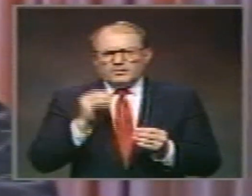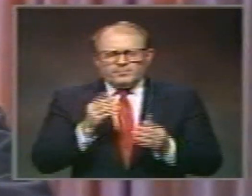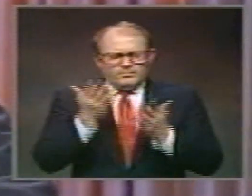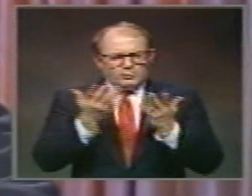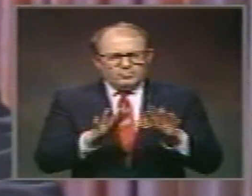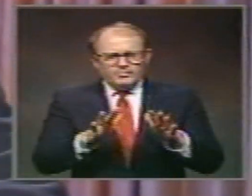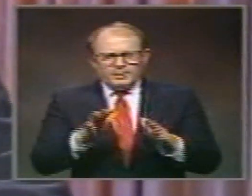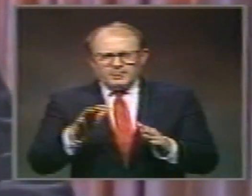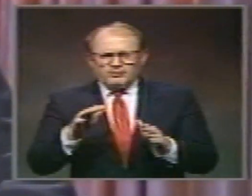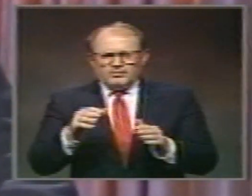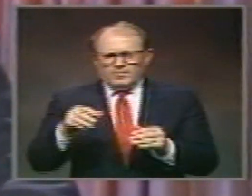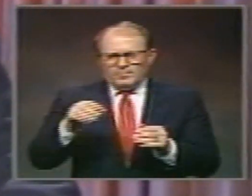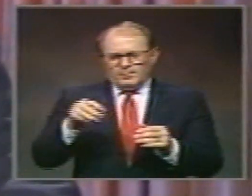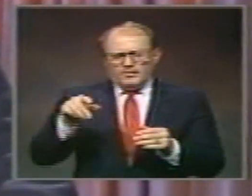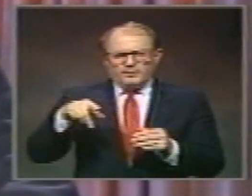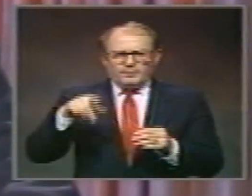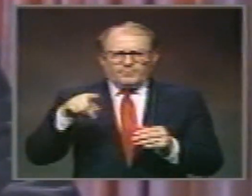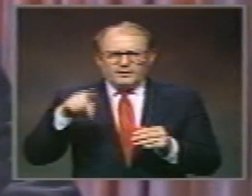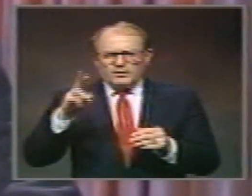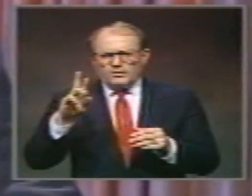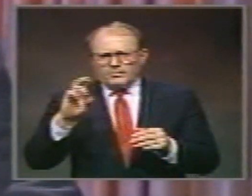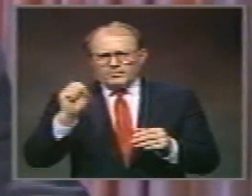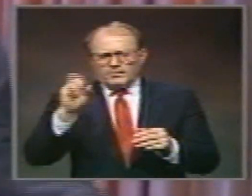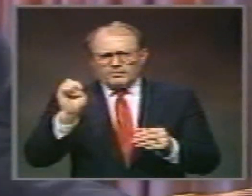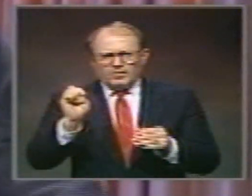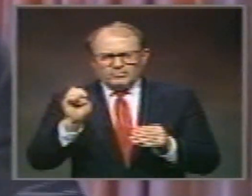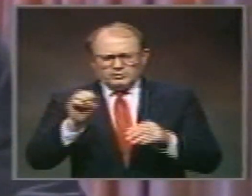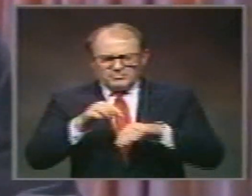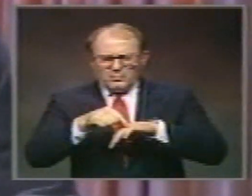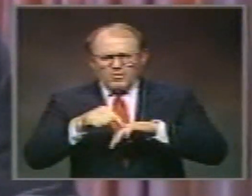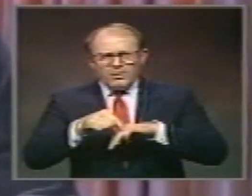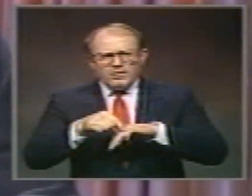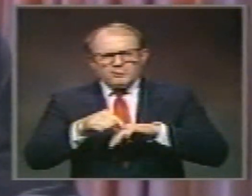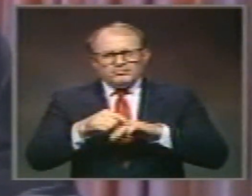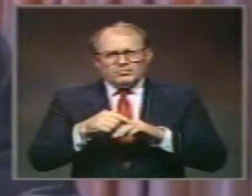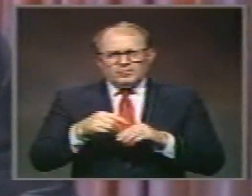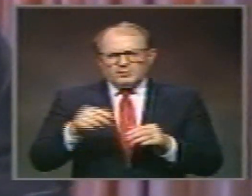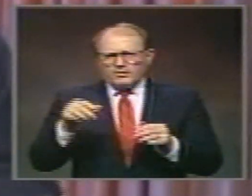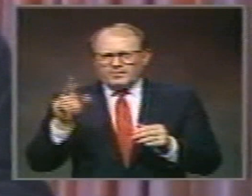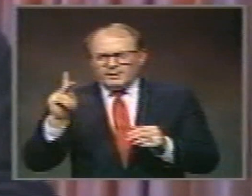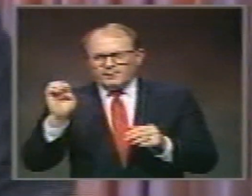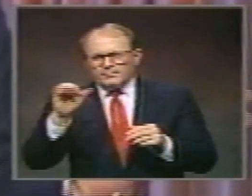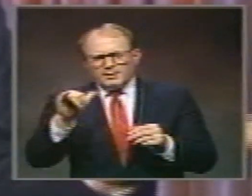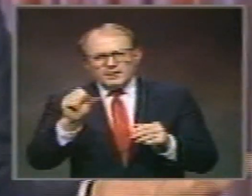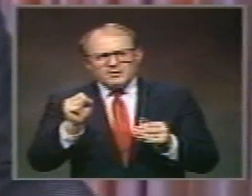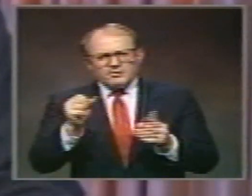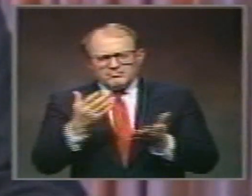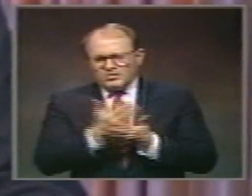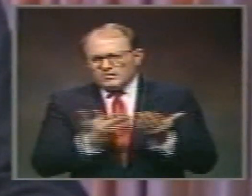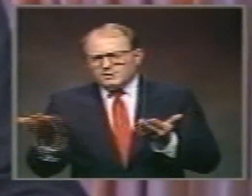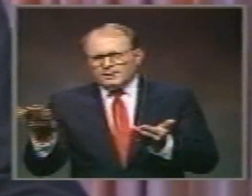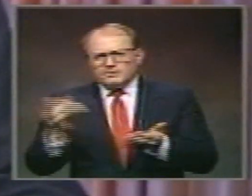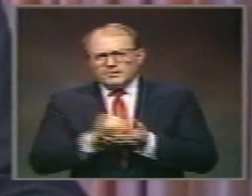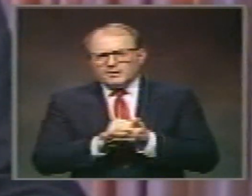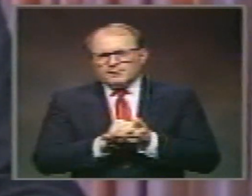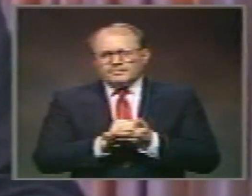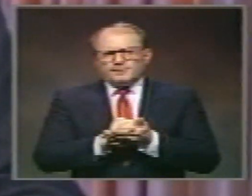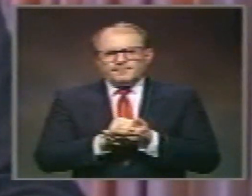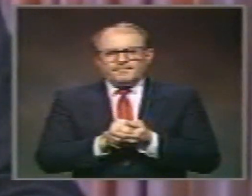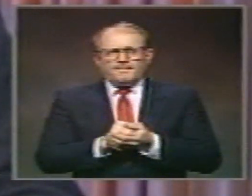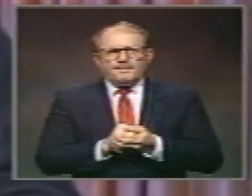a purse or a billfold, lost a ring, the car keys, or some irreplaceable heirloom.